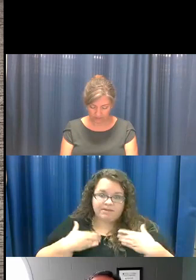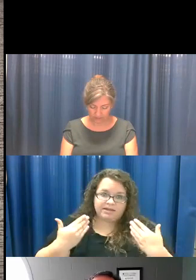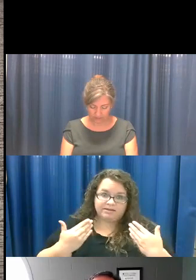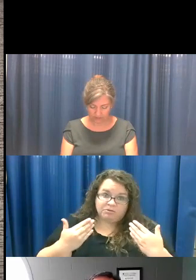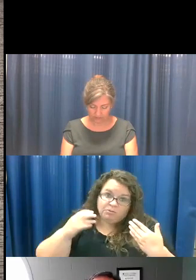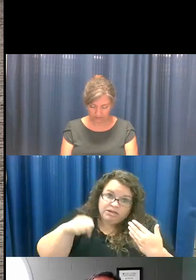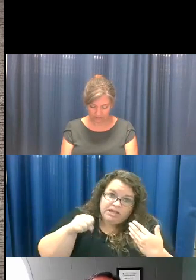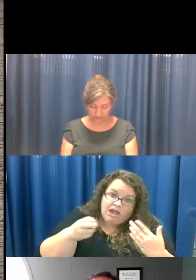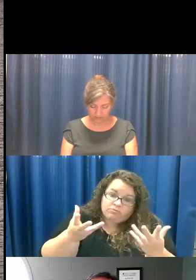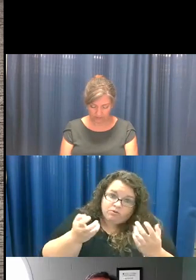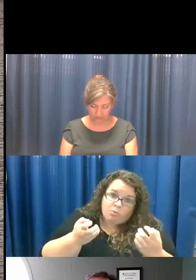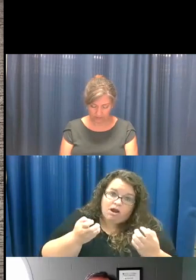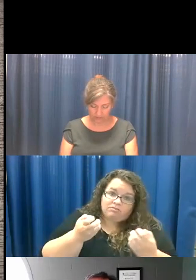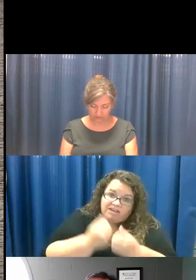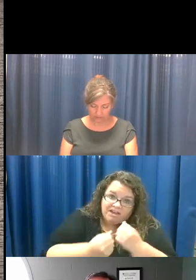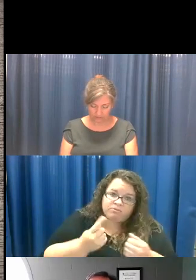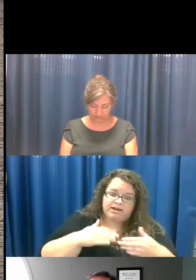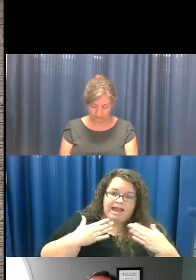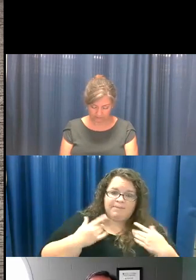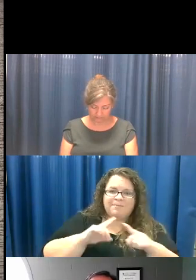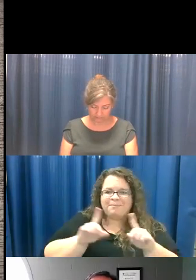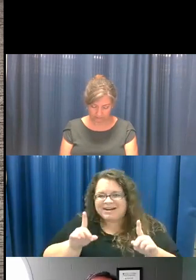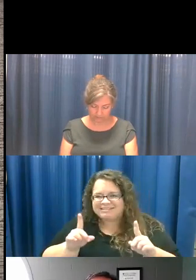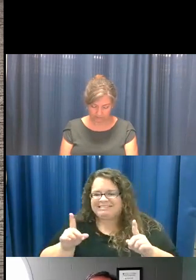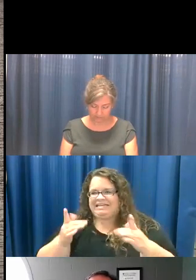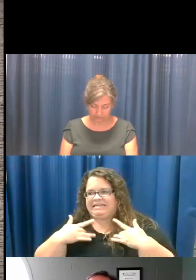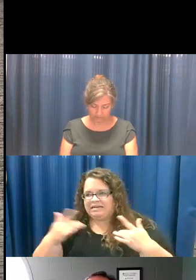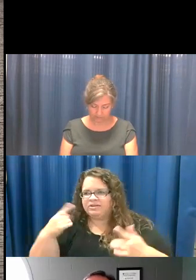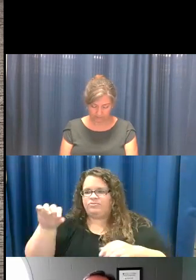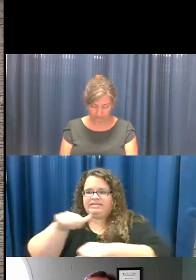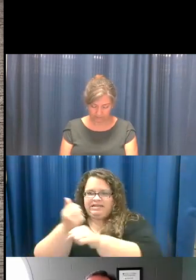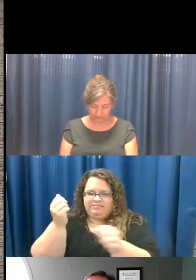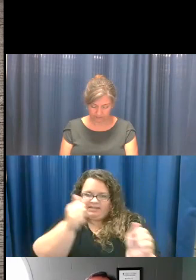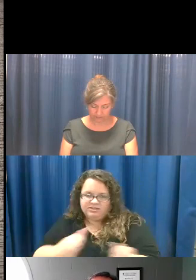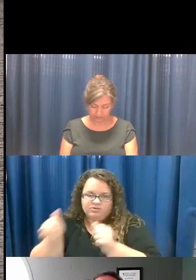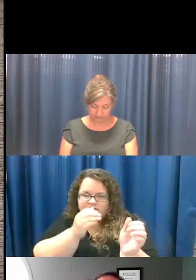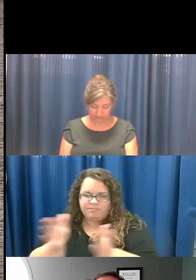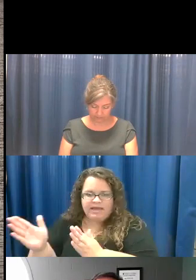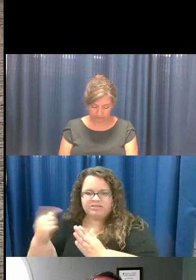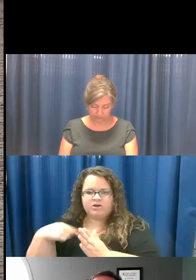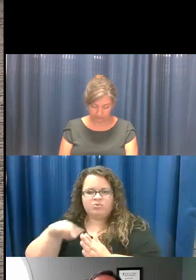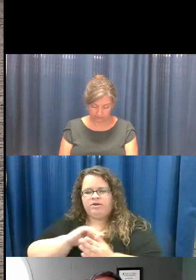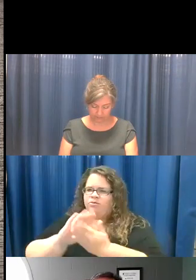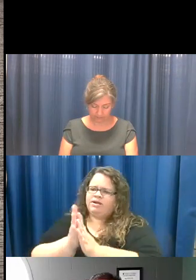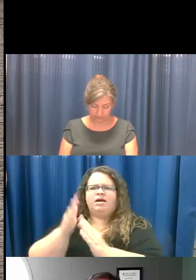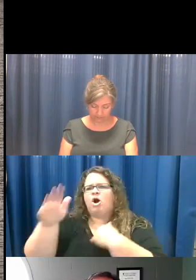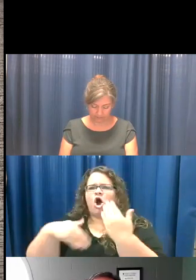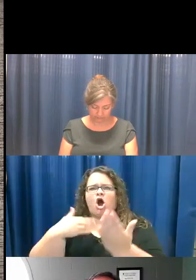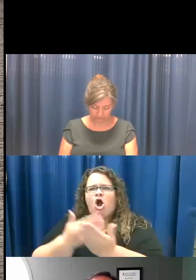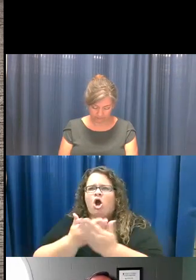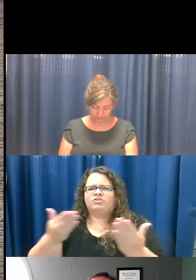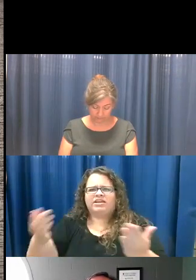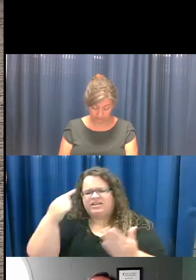in trying to do that, we put out strategic plans that say, we will be all things to all people for all